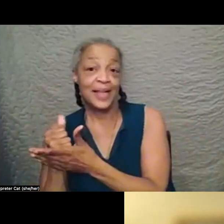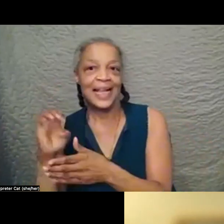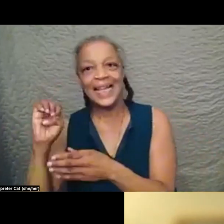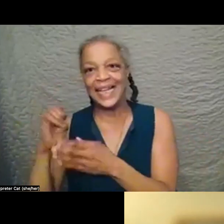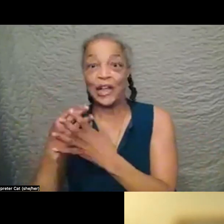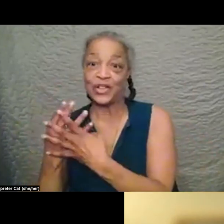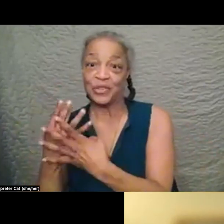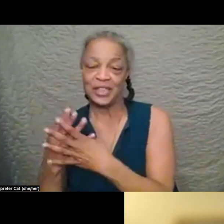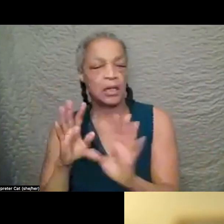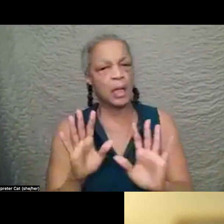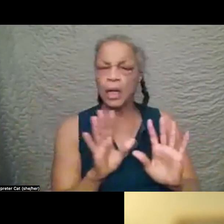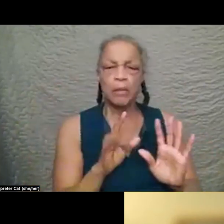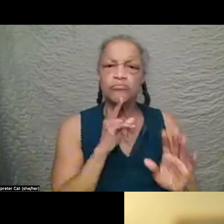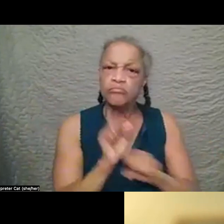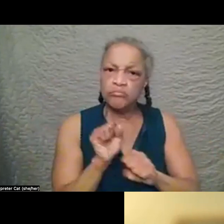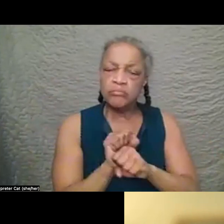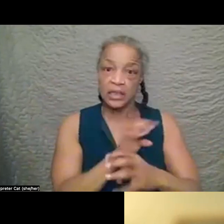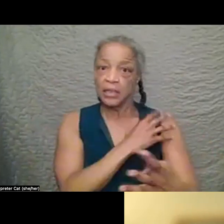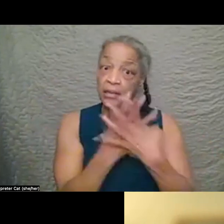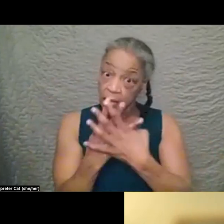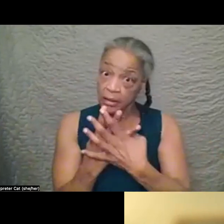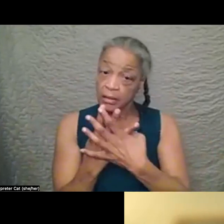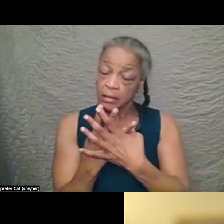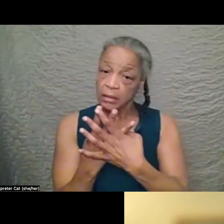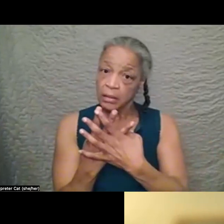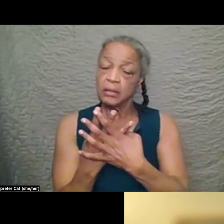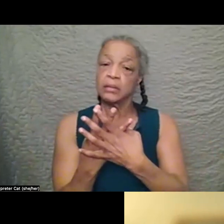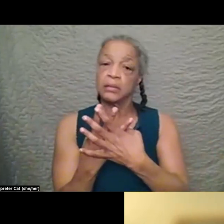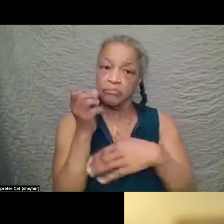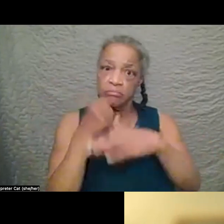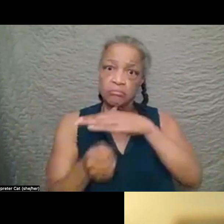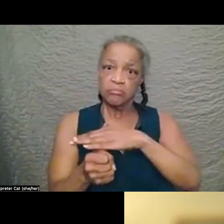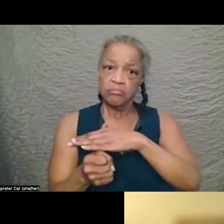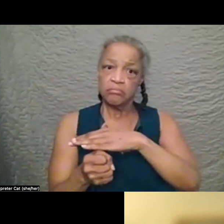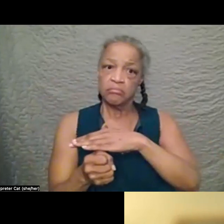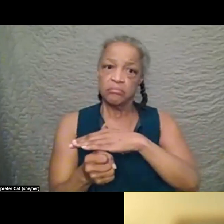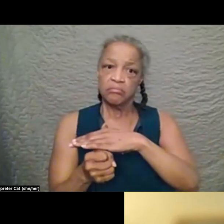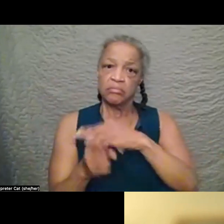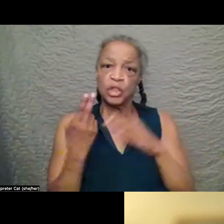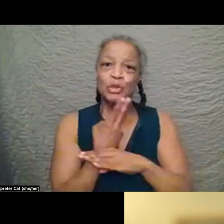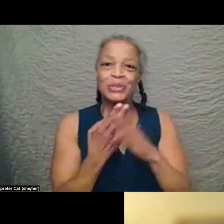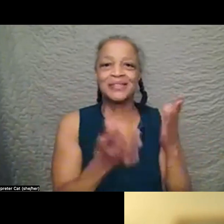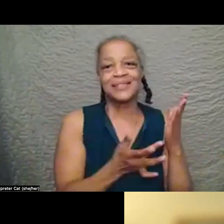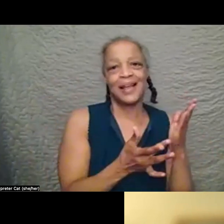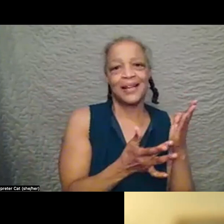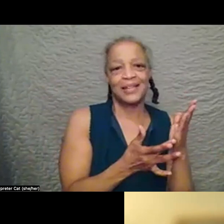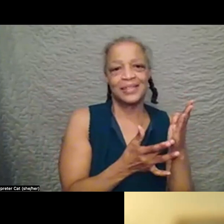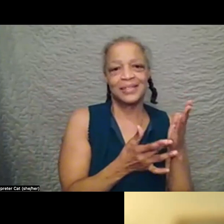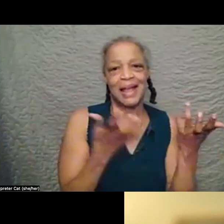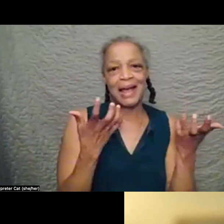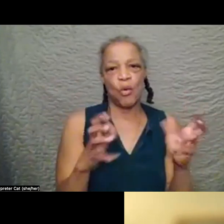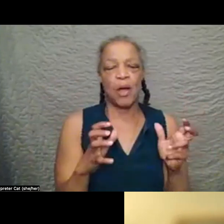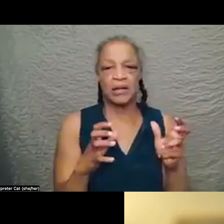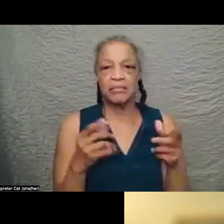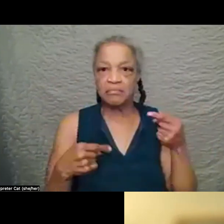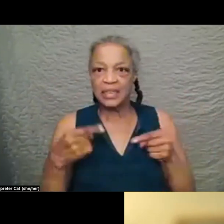that we're naming it as a form of incarceration, a form of imprisonment that makes use of technology. But I don't want to have a debate about whether